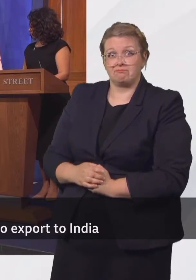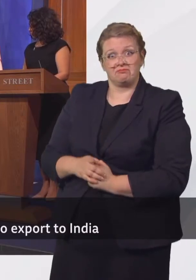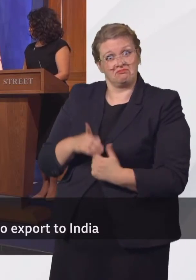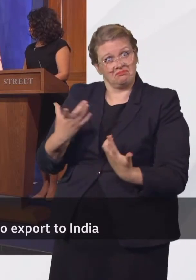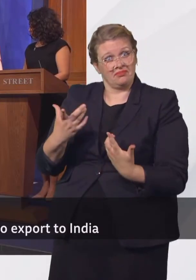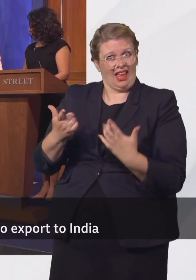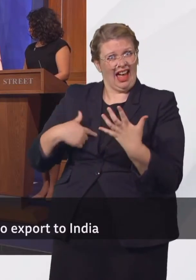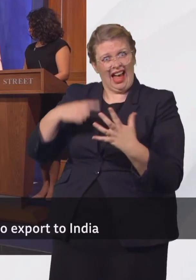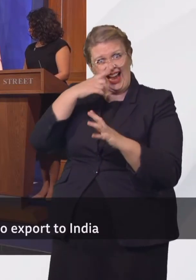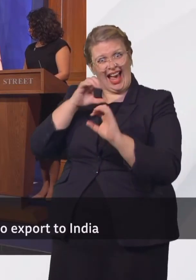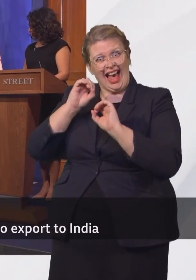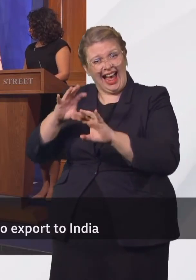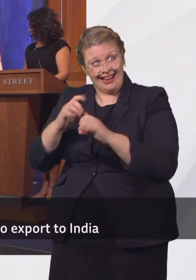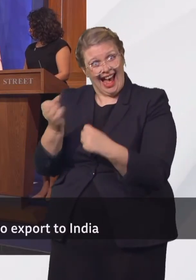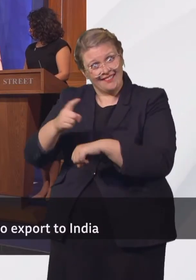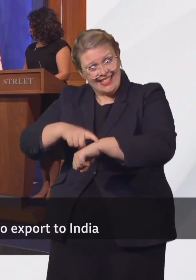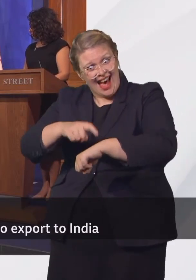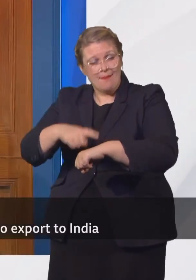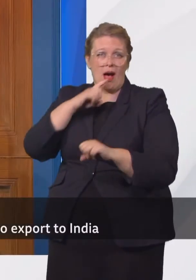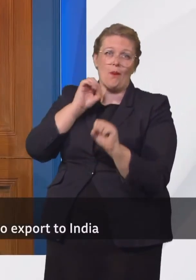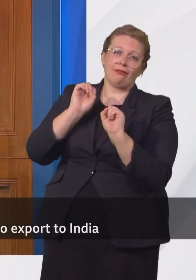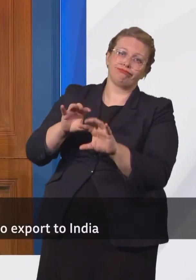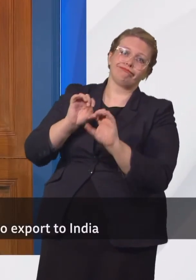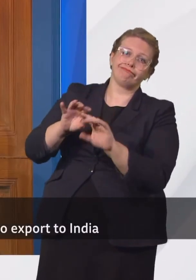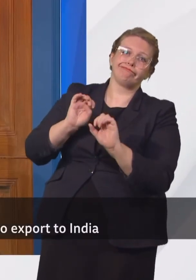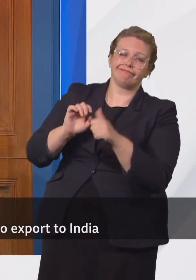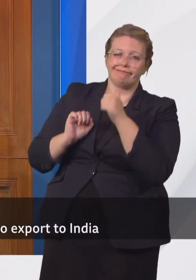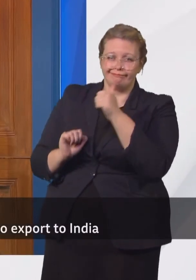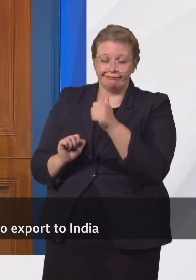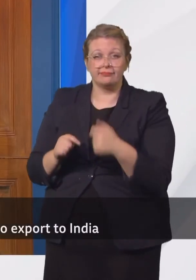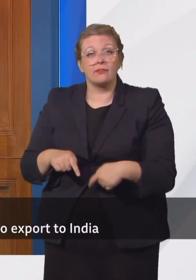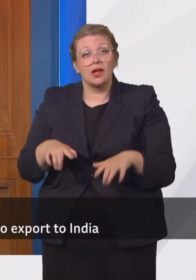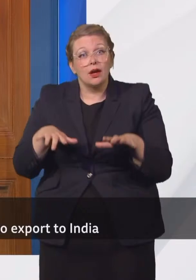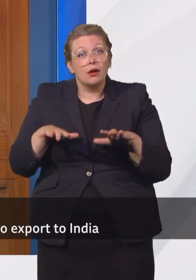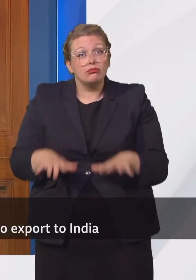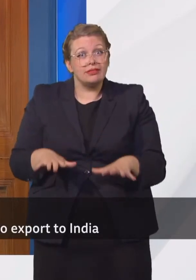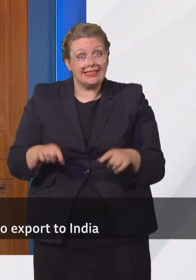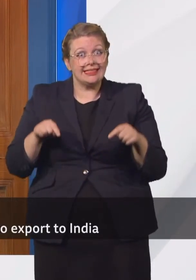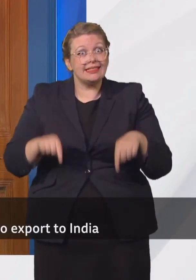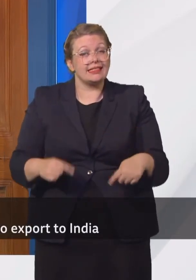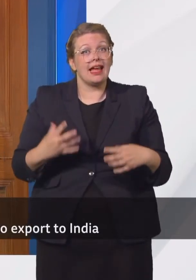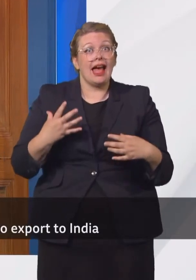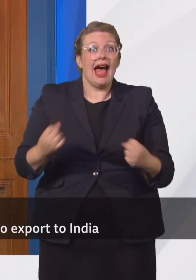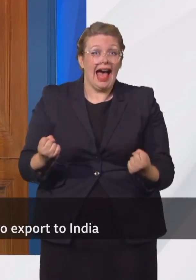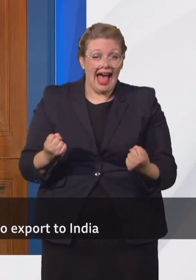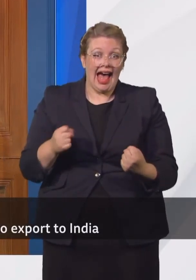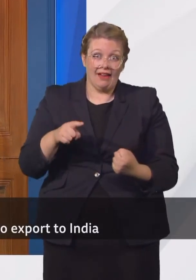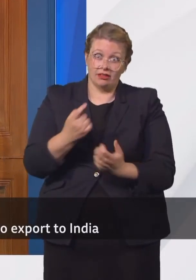more. We have a whole cohort of people across the UK who,